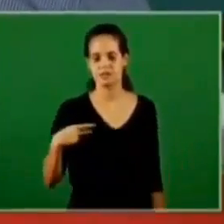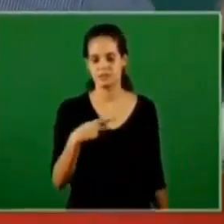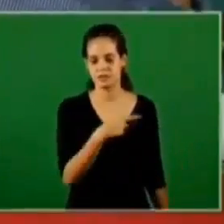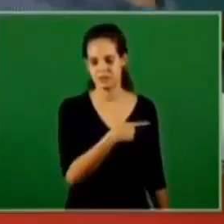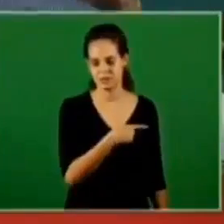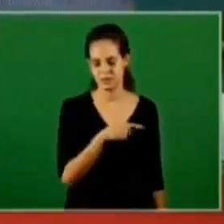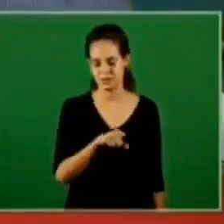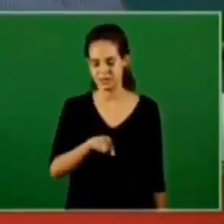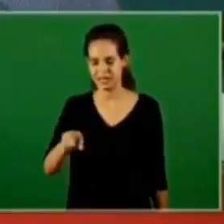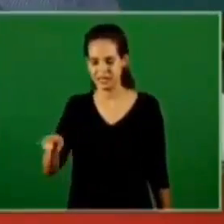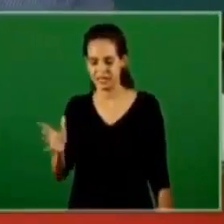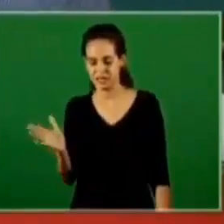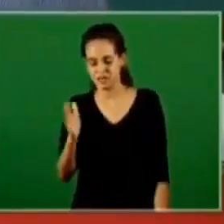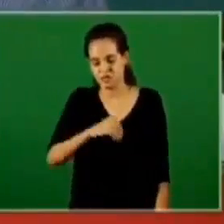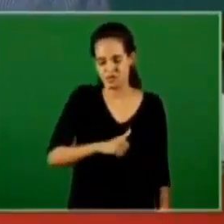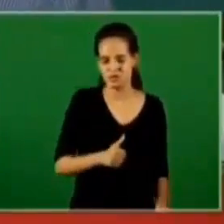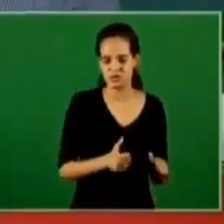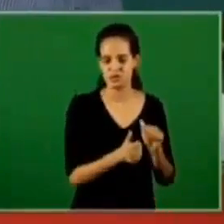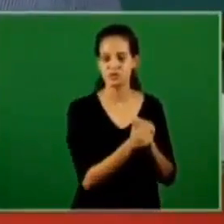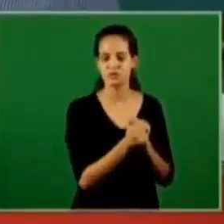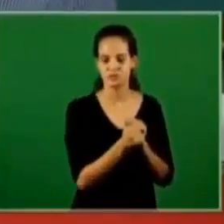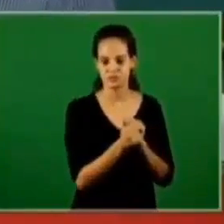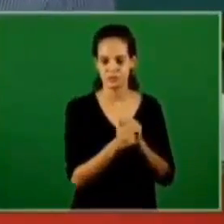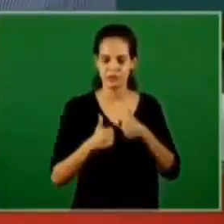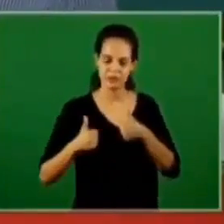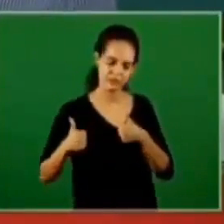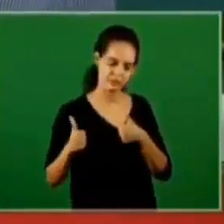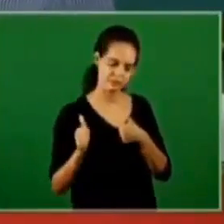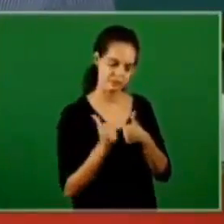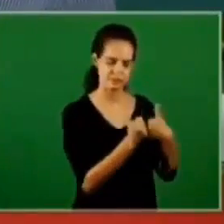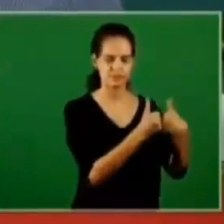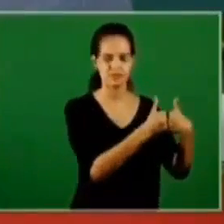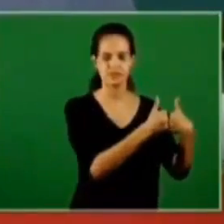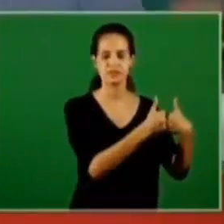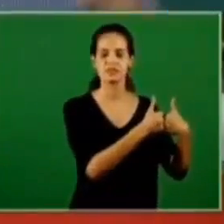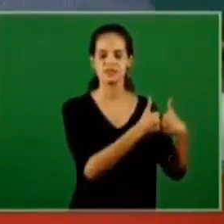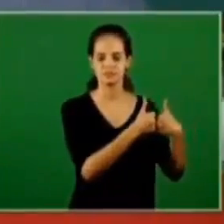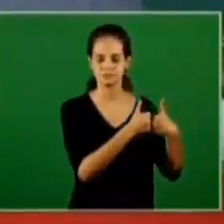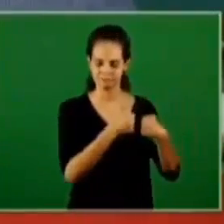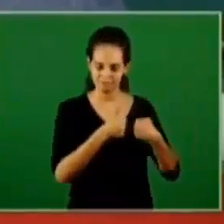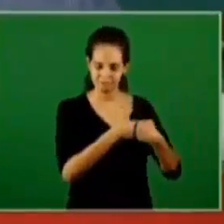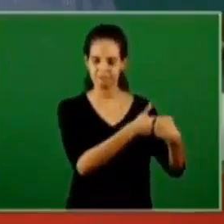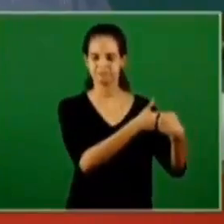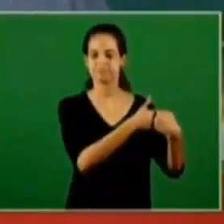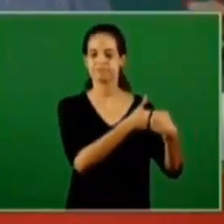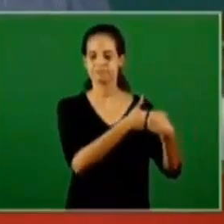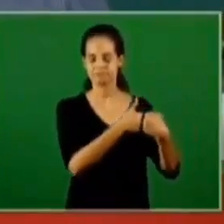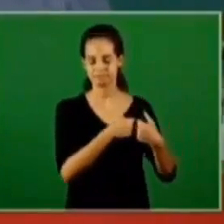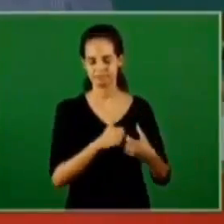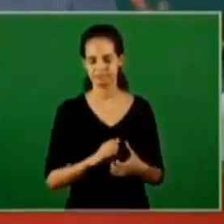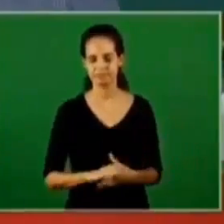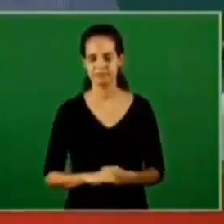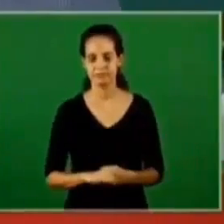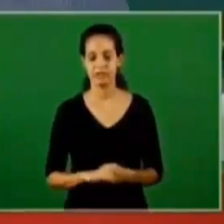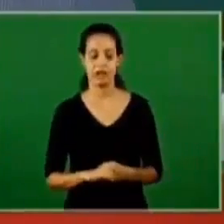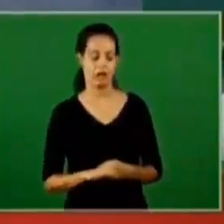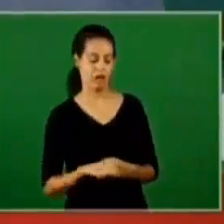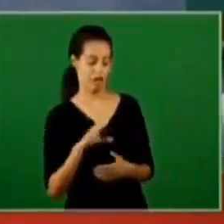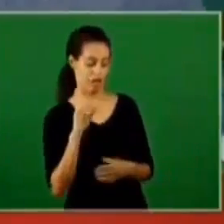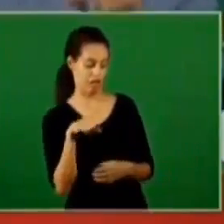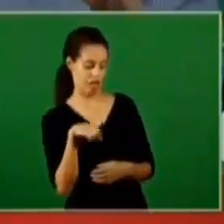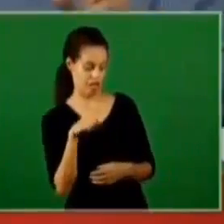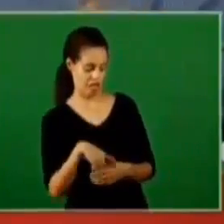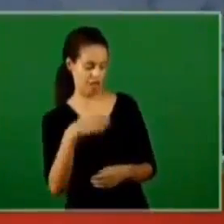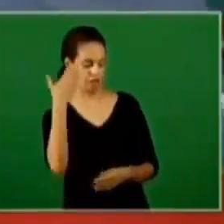I would begin with the pastor. I would take half of the pastors here. Only in human reason, invent a bunch of crazy things. Oh,